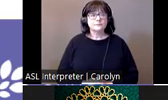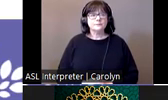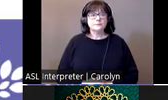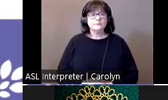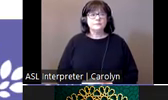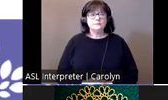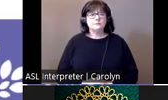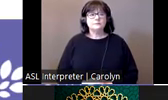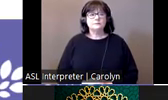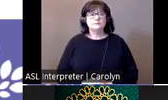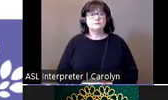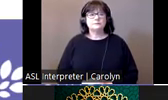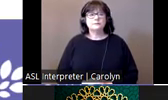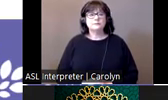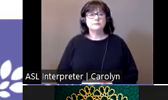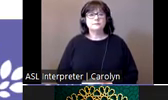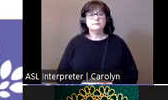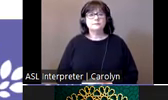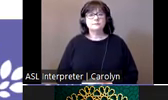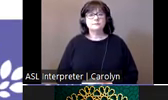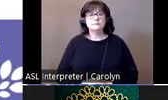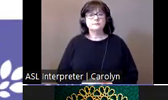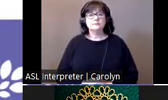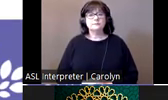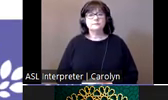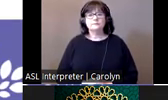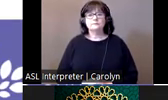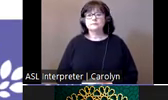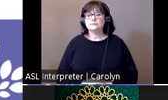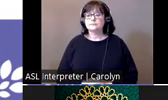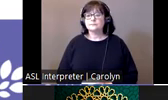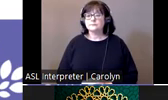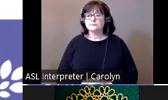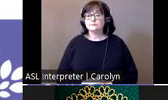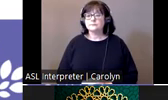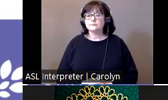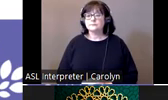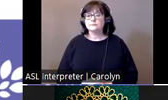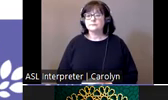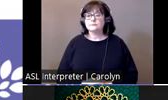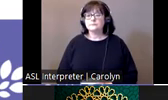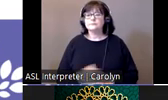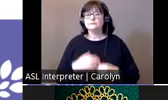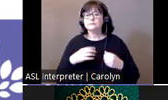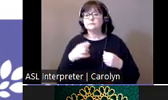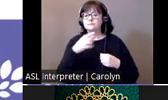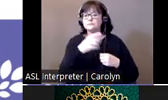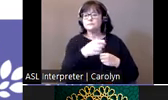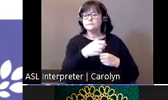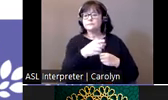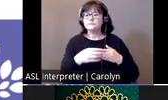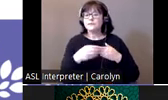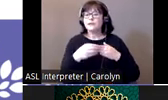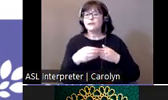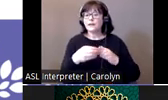I wanted to draw your attention to this particular set of guiding principles with respect to the